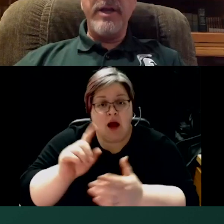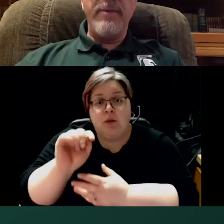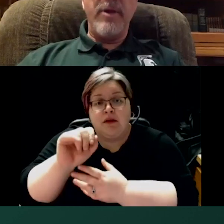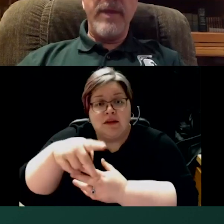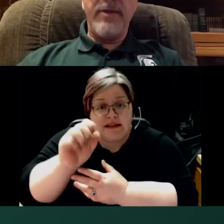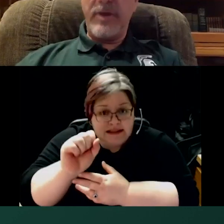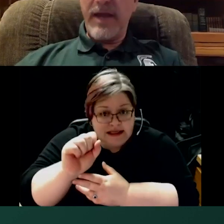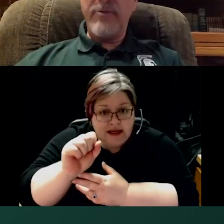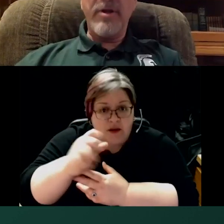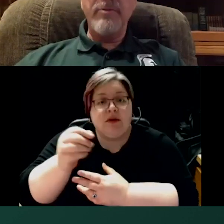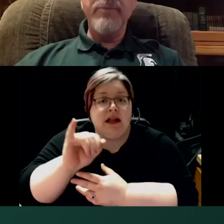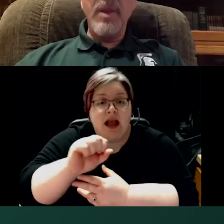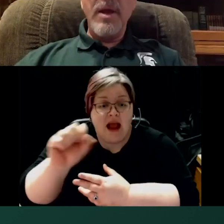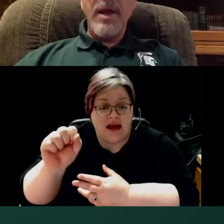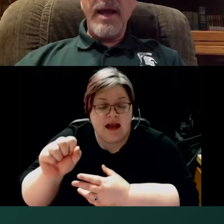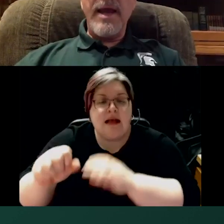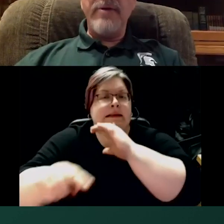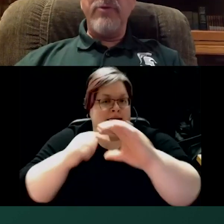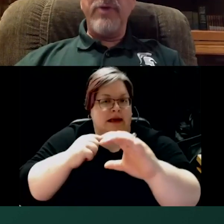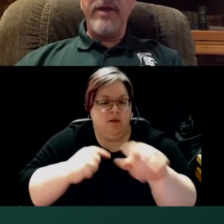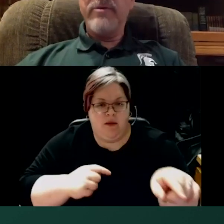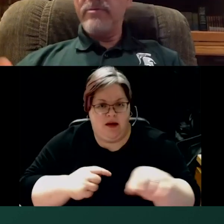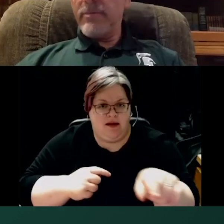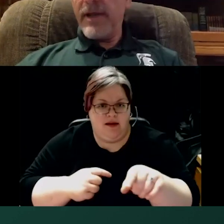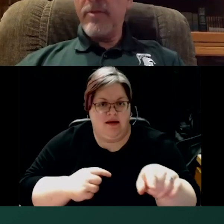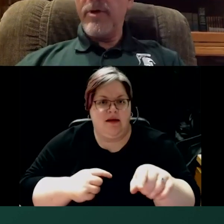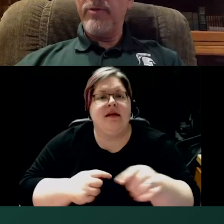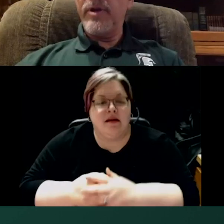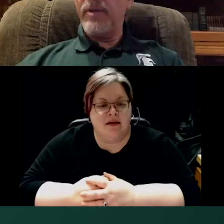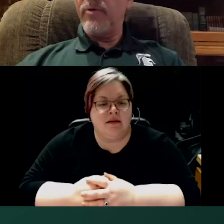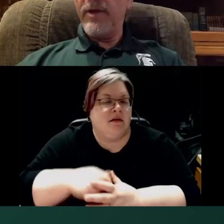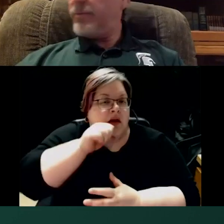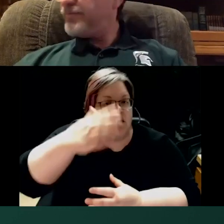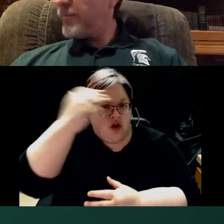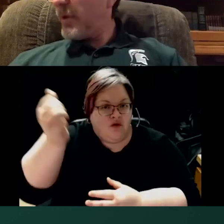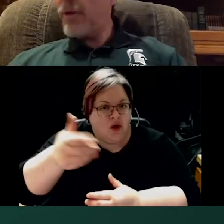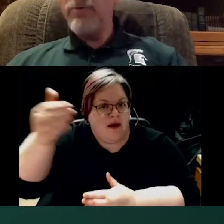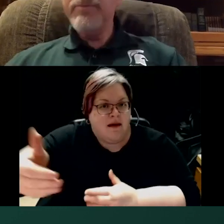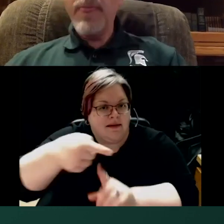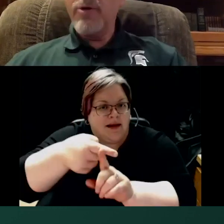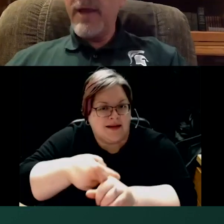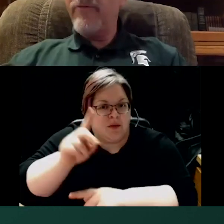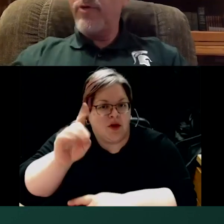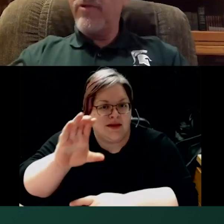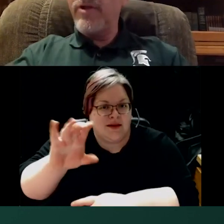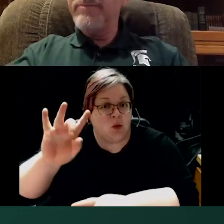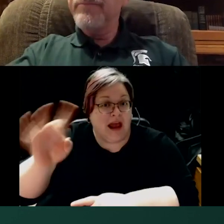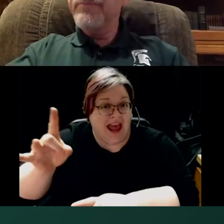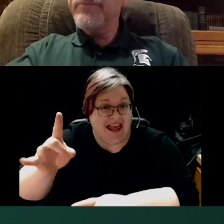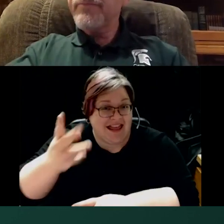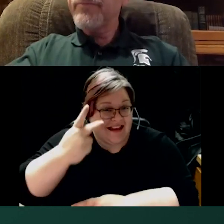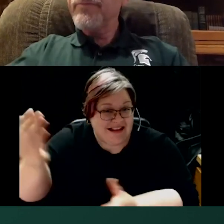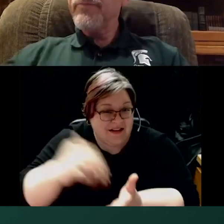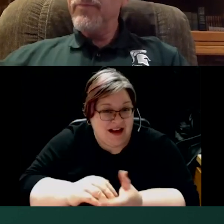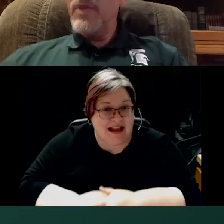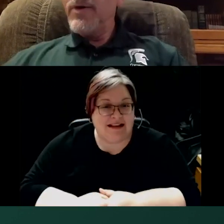you can email me at this address. And don't forget, next month, December 8th. So what do we have for questions?